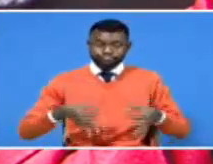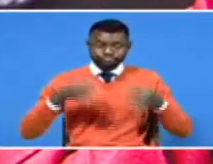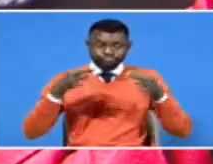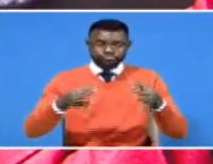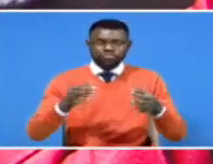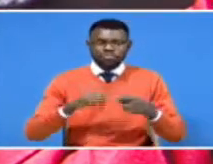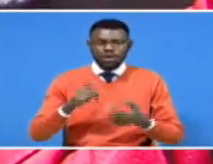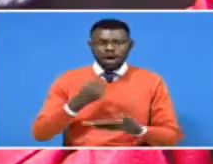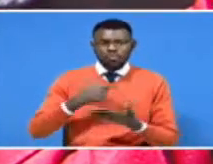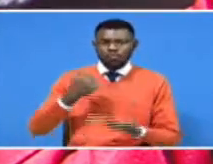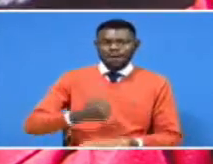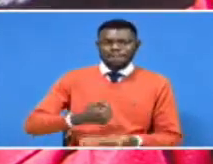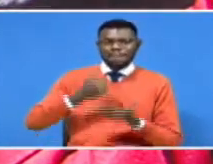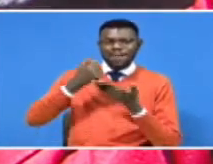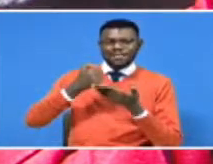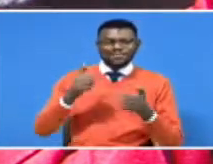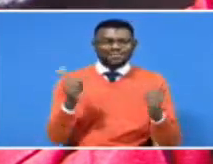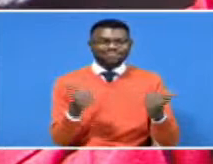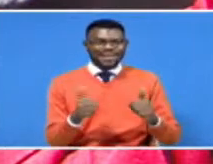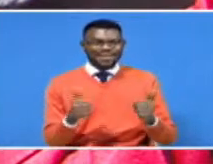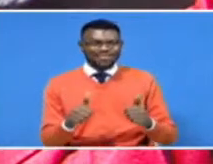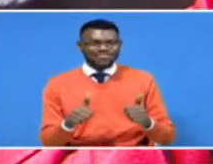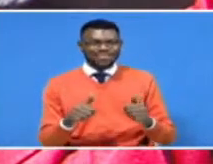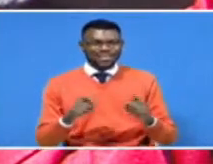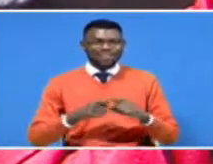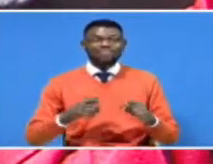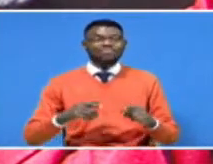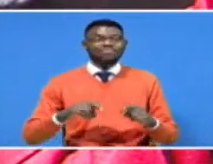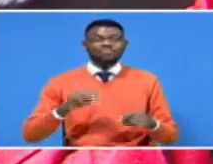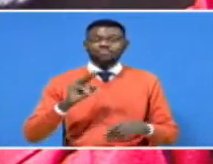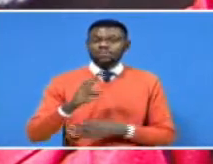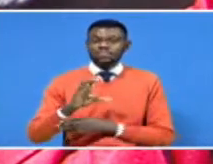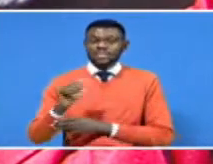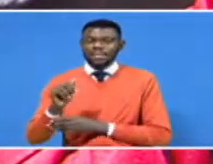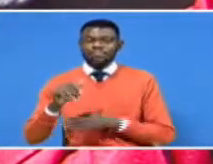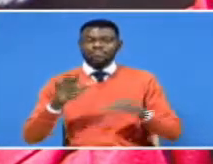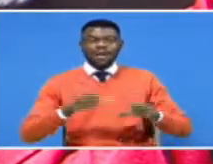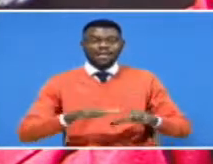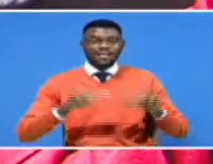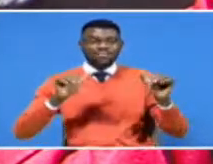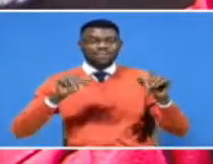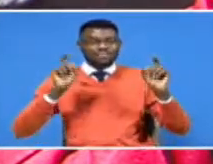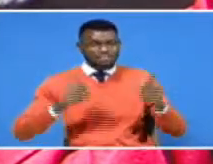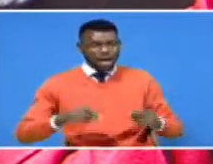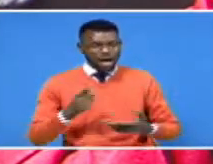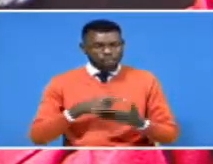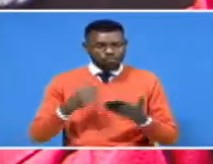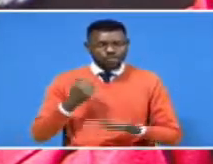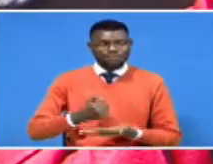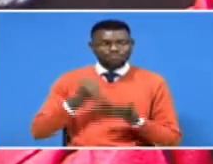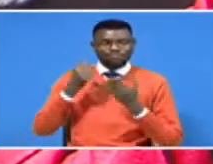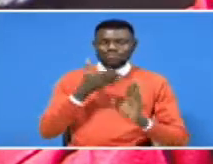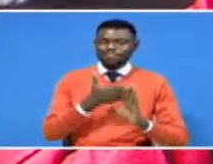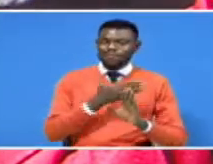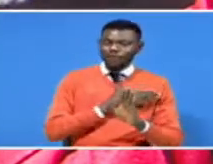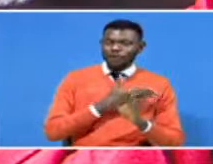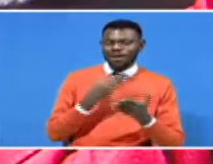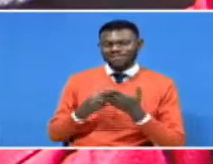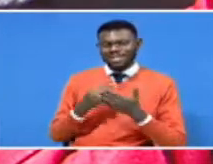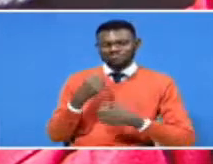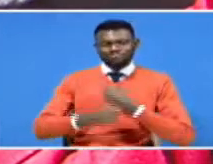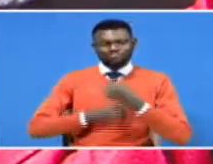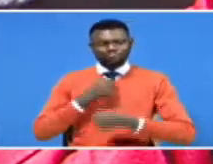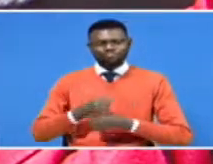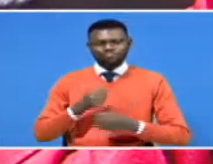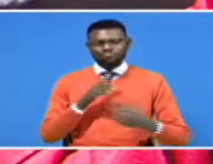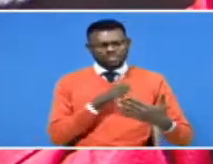for the next financial year. Legally, the county assemblies are required to pass the budgets before the end of the current financial year, which, by the way,